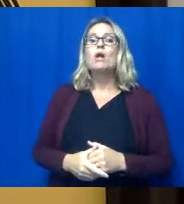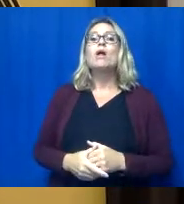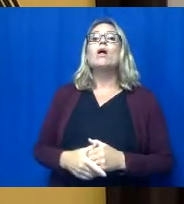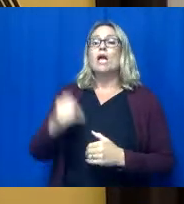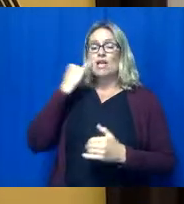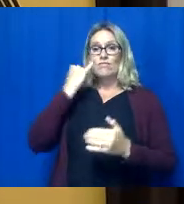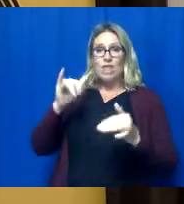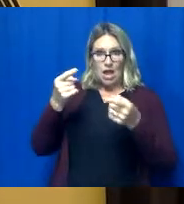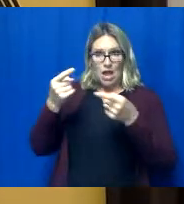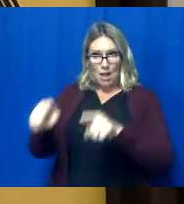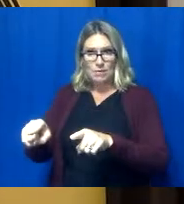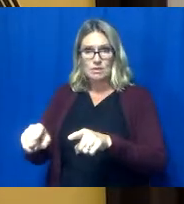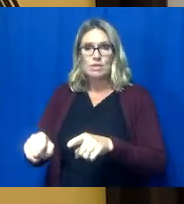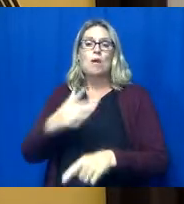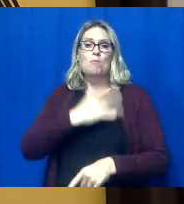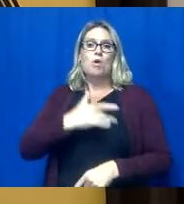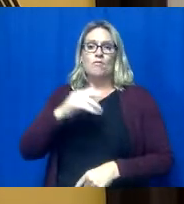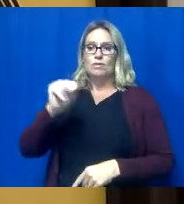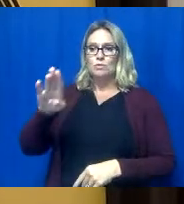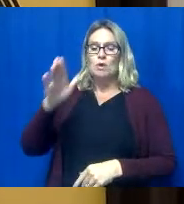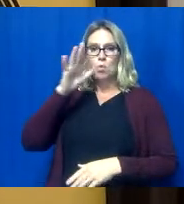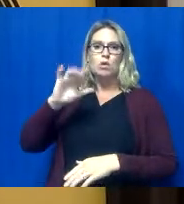fact, will put in place the